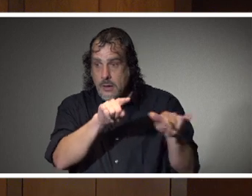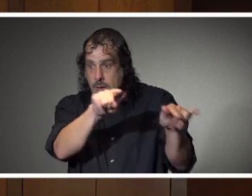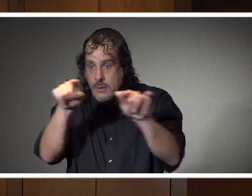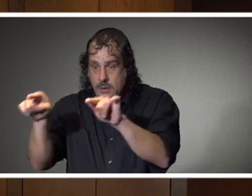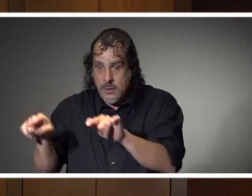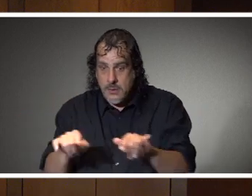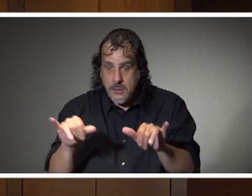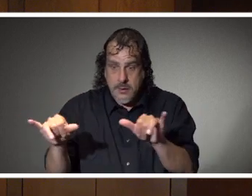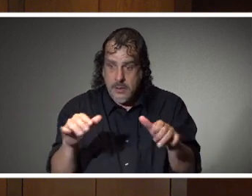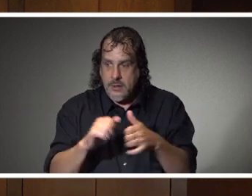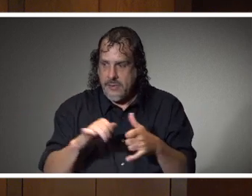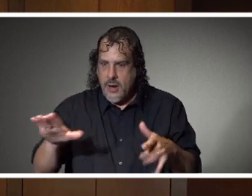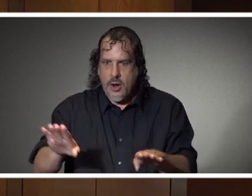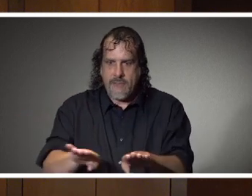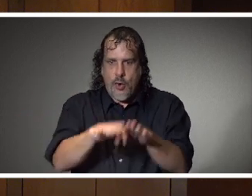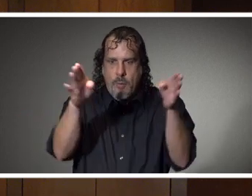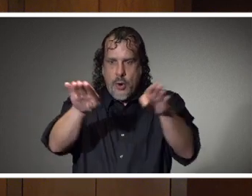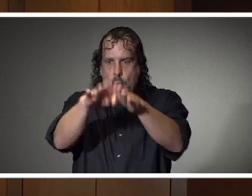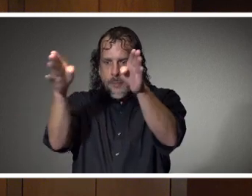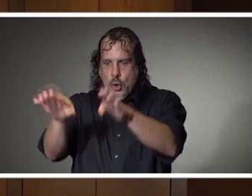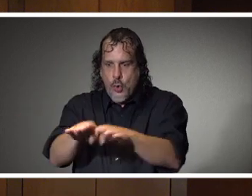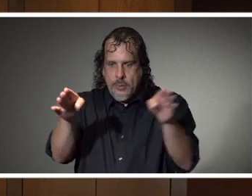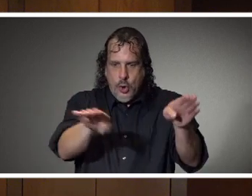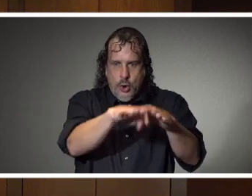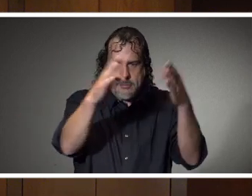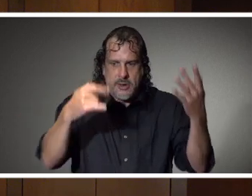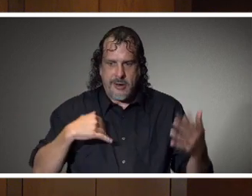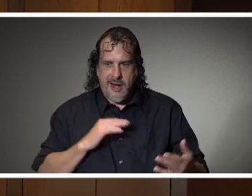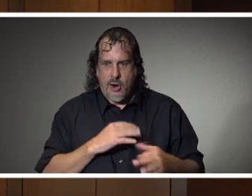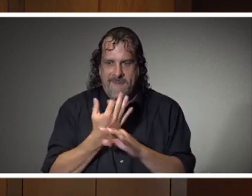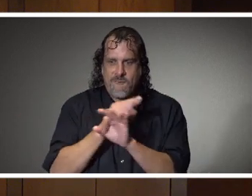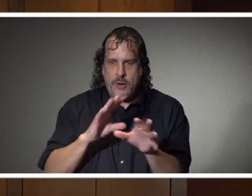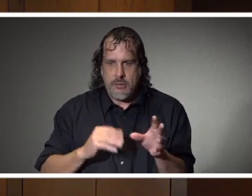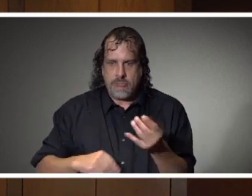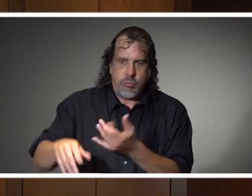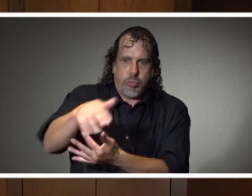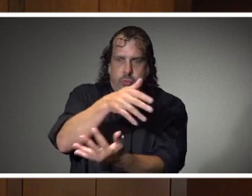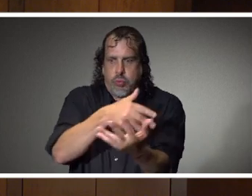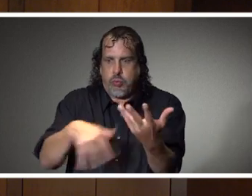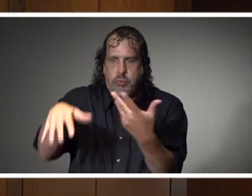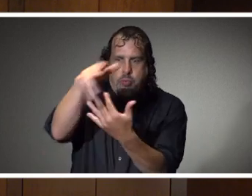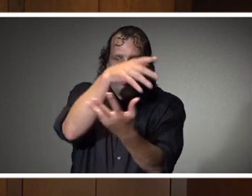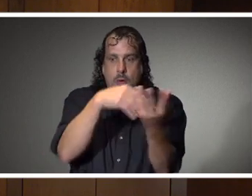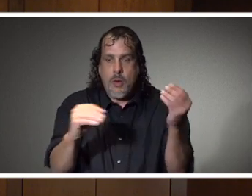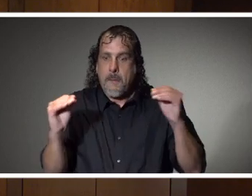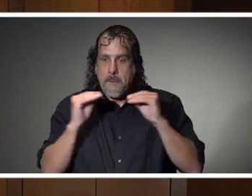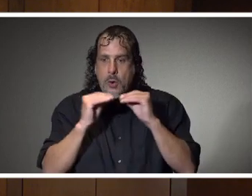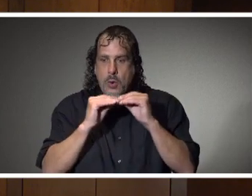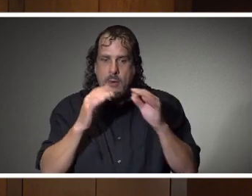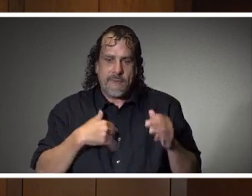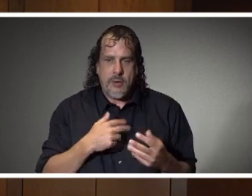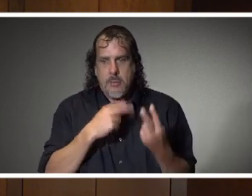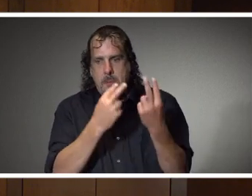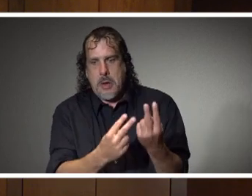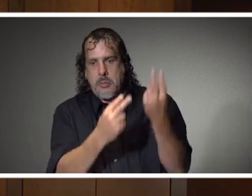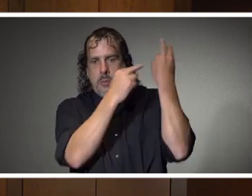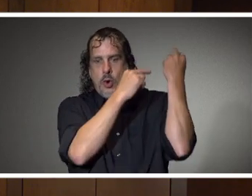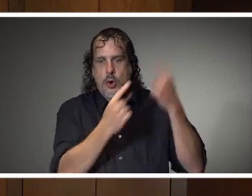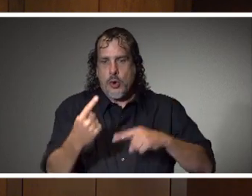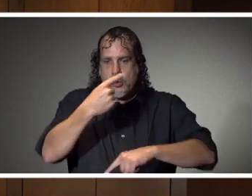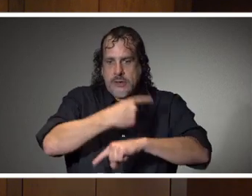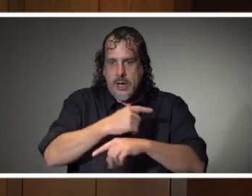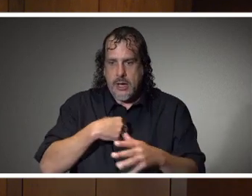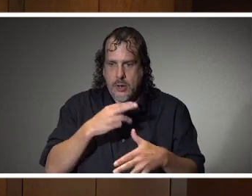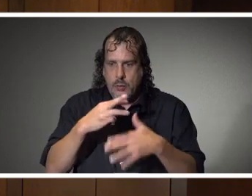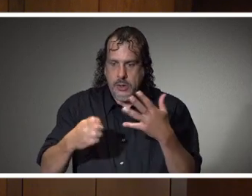have aggressively reopened the economy and allowed more freedom of movement. And then you throw in the Memorial Day weekend 21